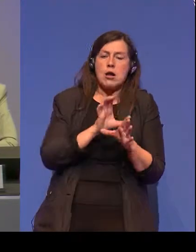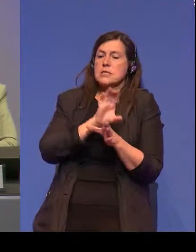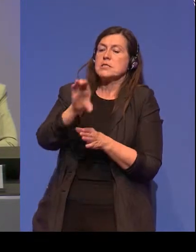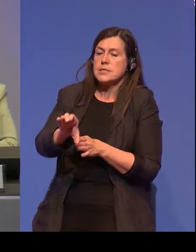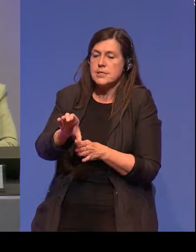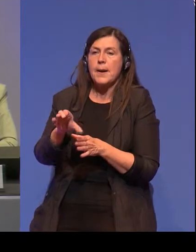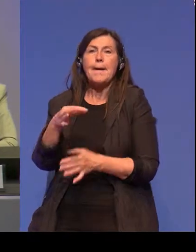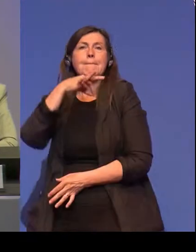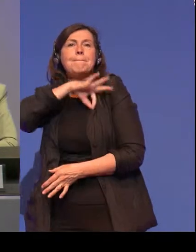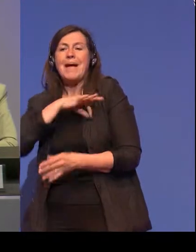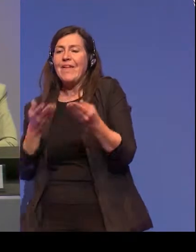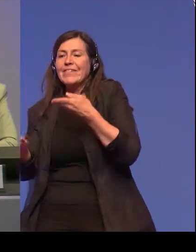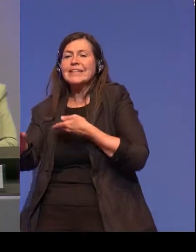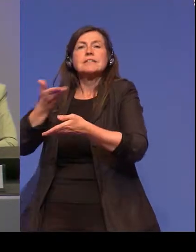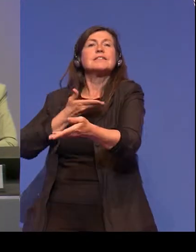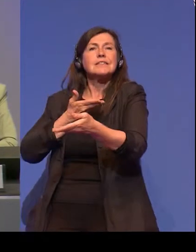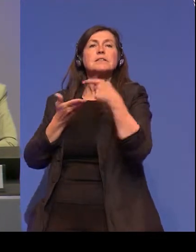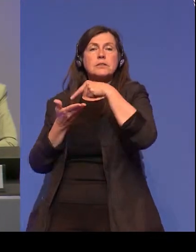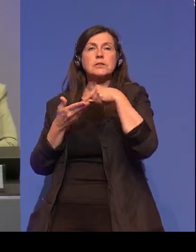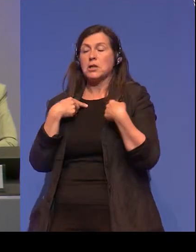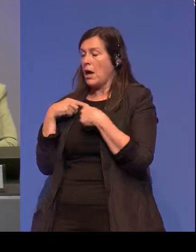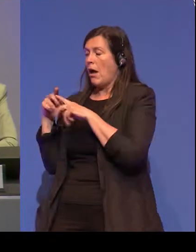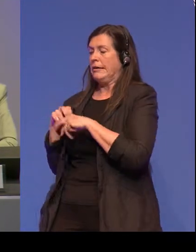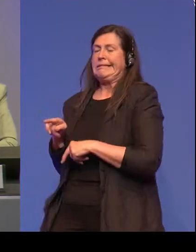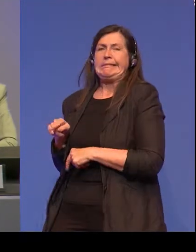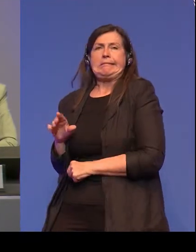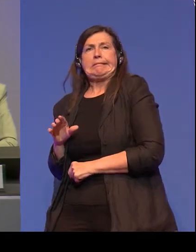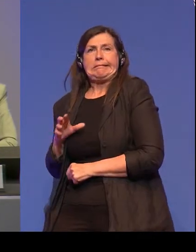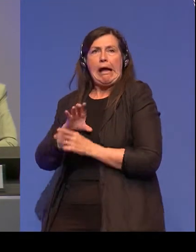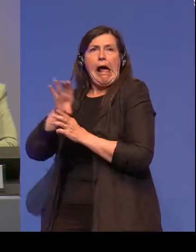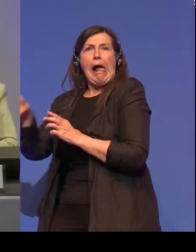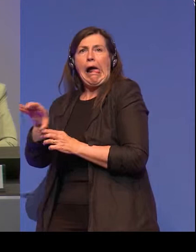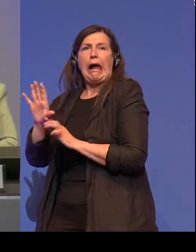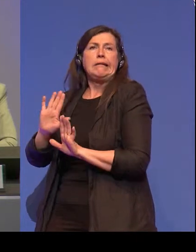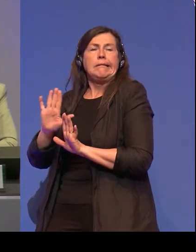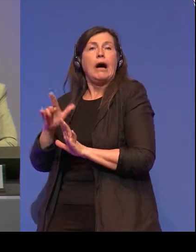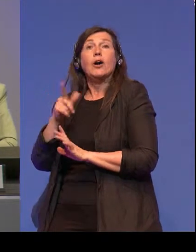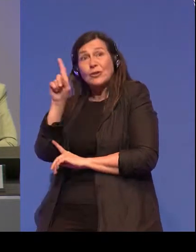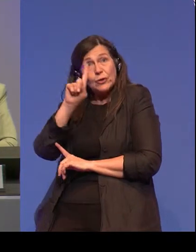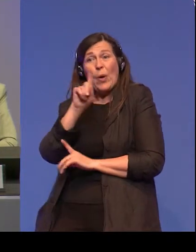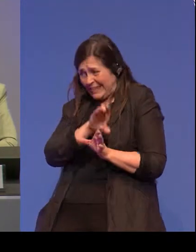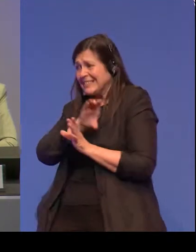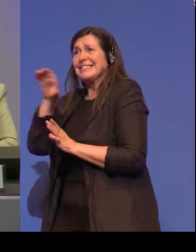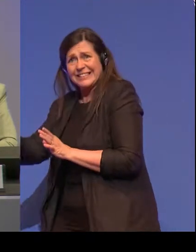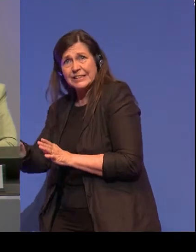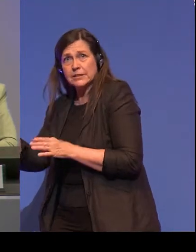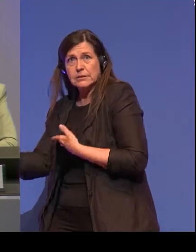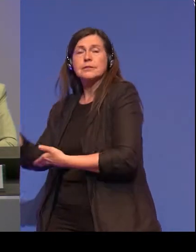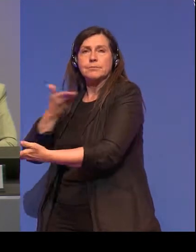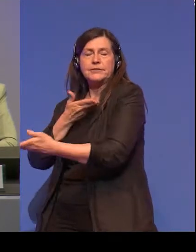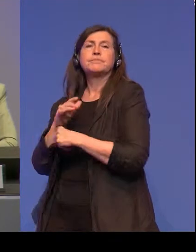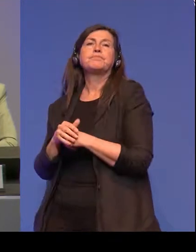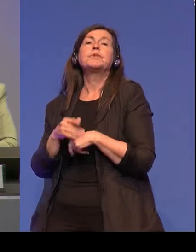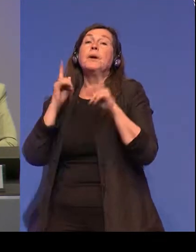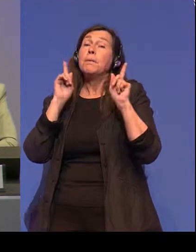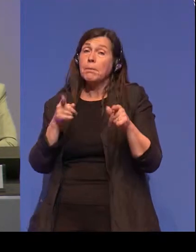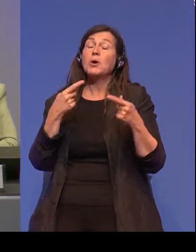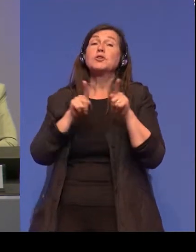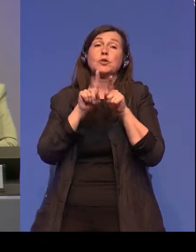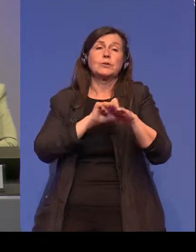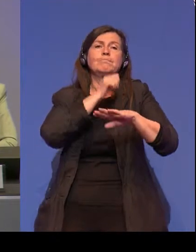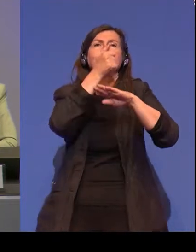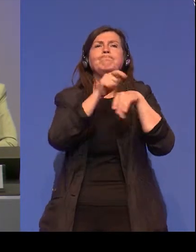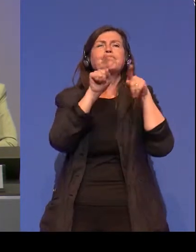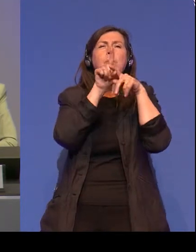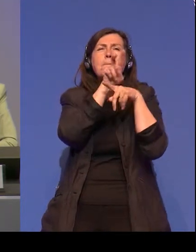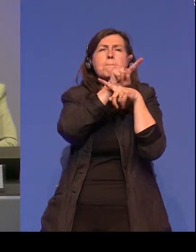data. We are also aware that in March 2018, UNDRR made available the Sendai Monitor, an online tool